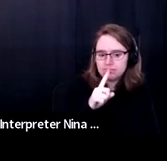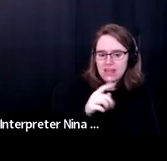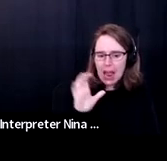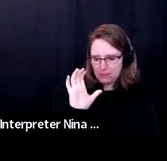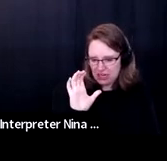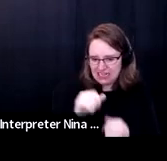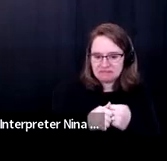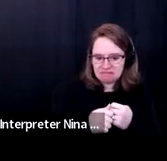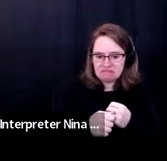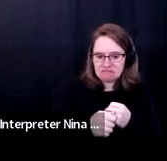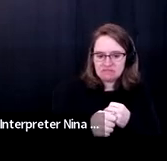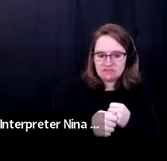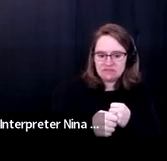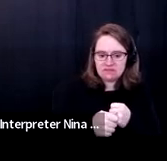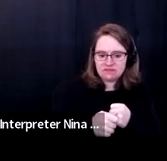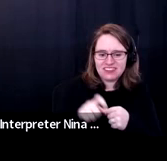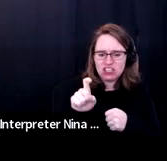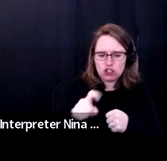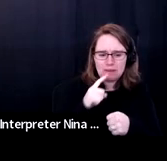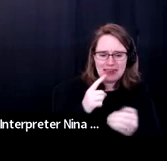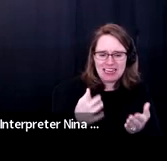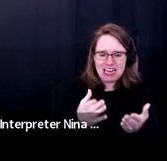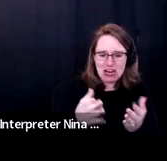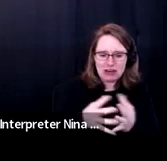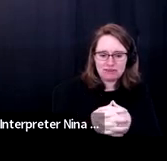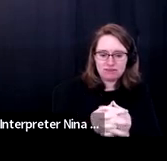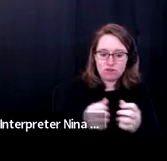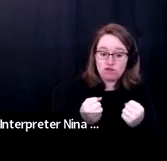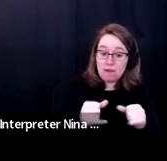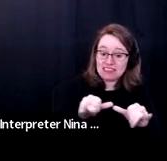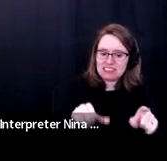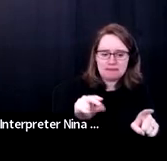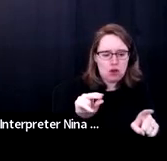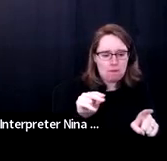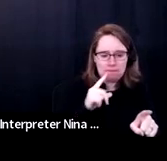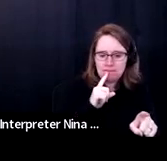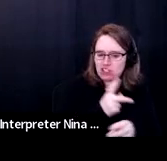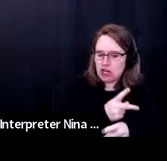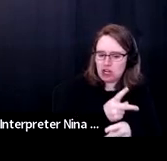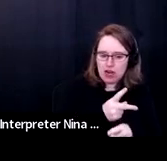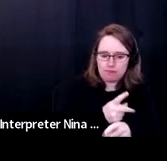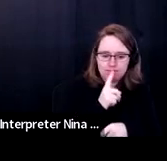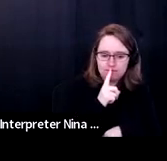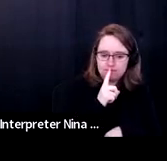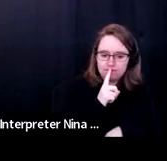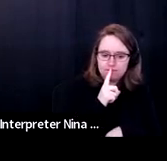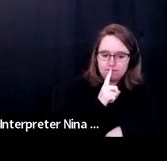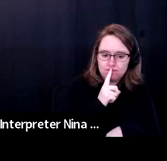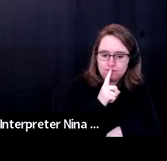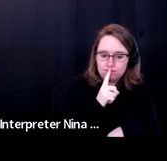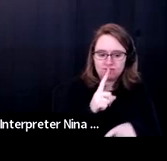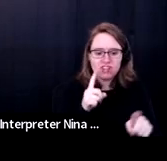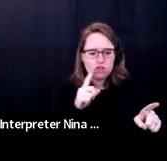it. Should be here. Robust system. Nope, this is childcare. There are a